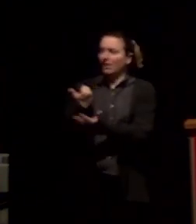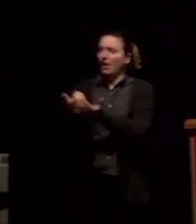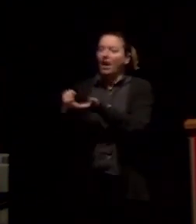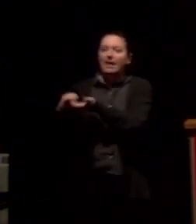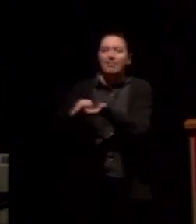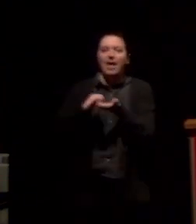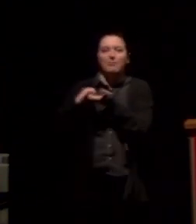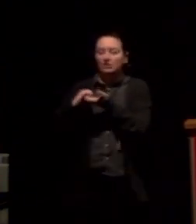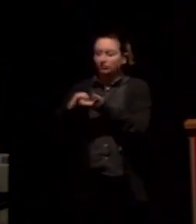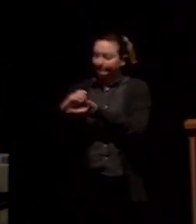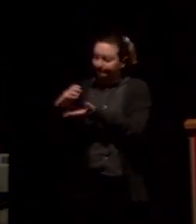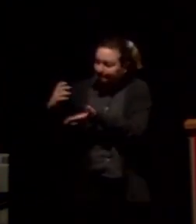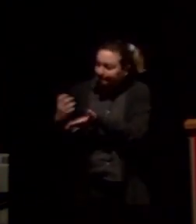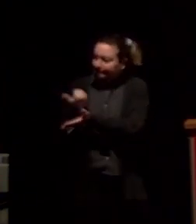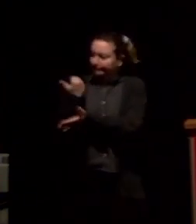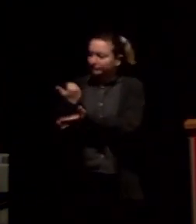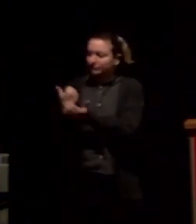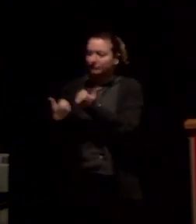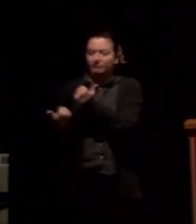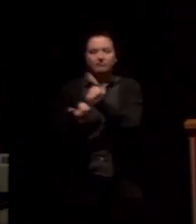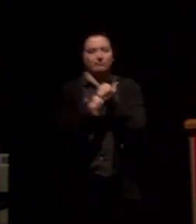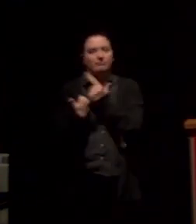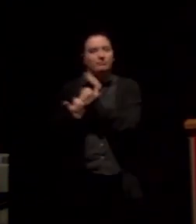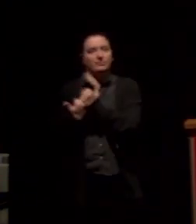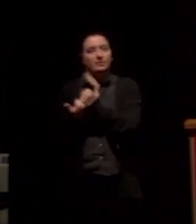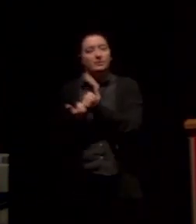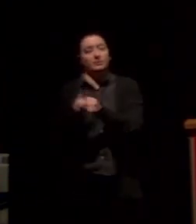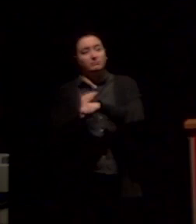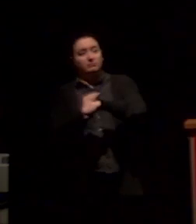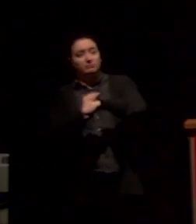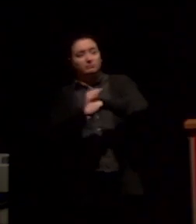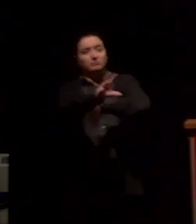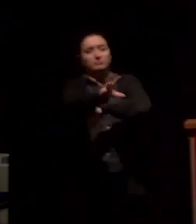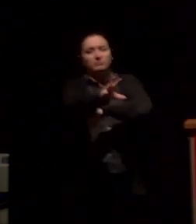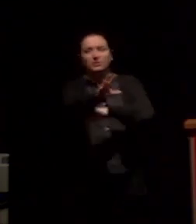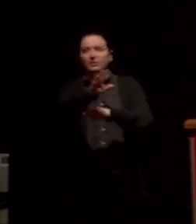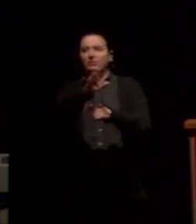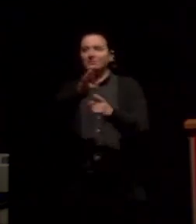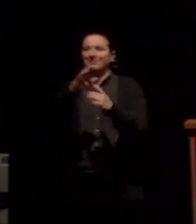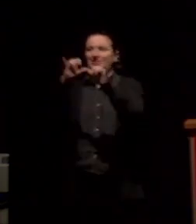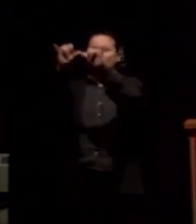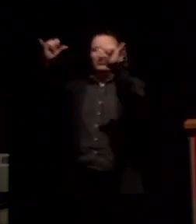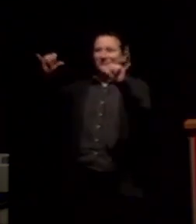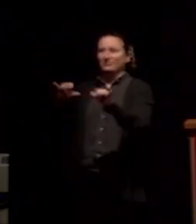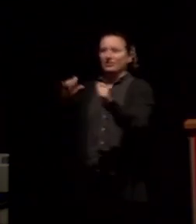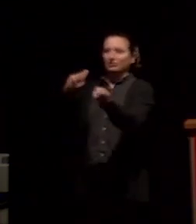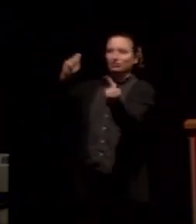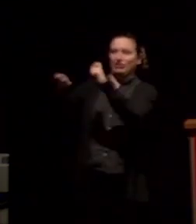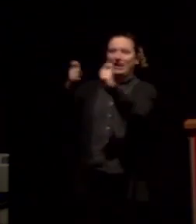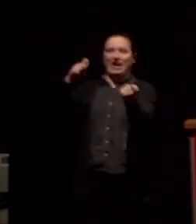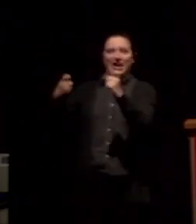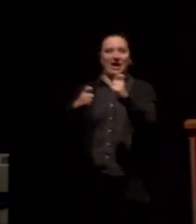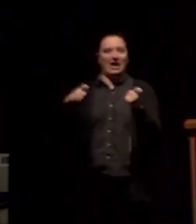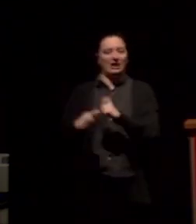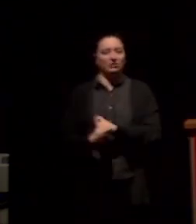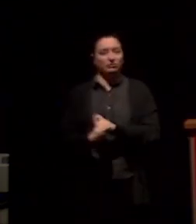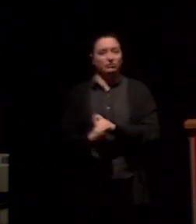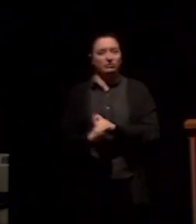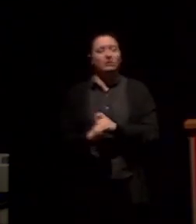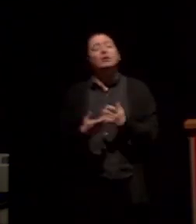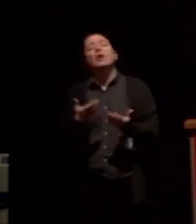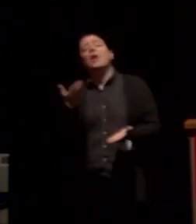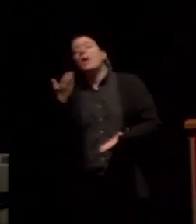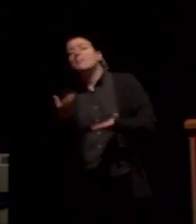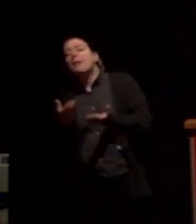collaboration, to change some of the structural barriers to our survival. And some of it may be just political